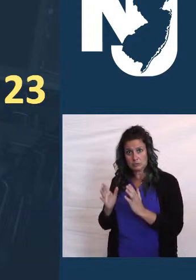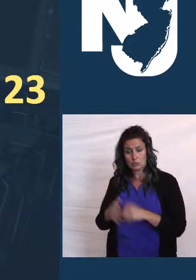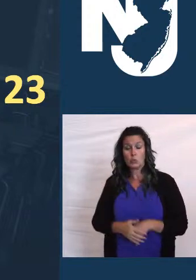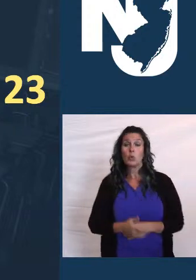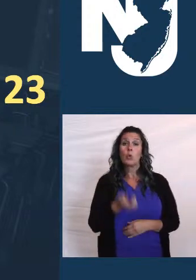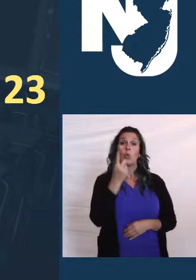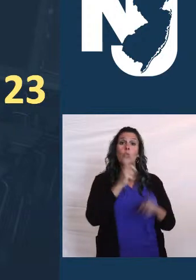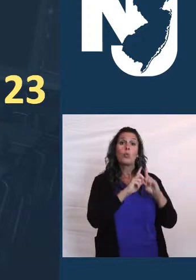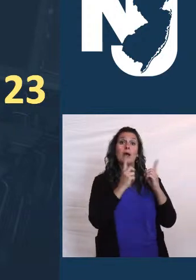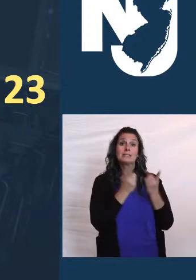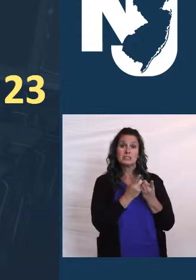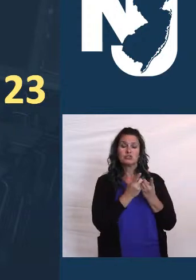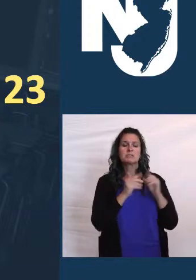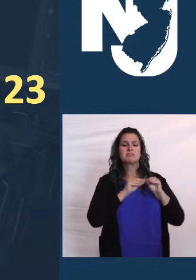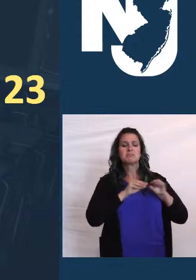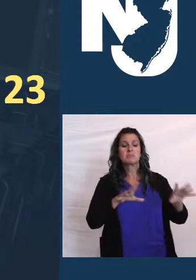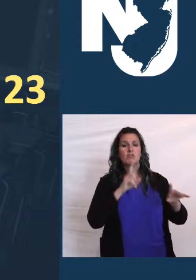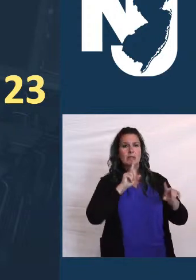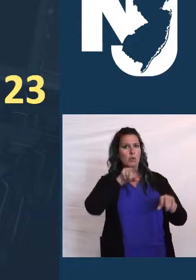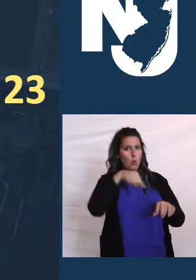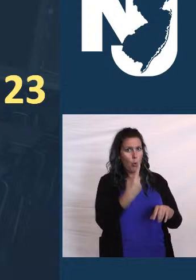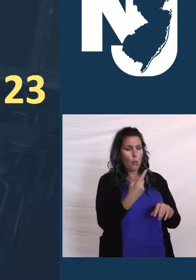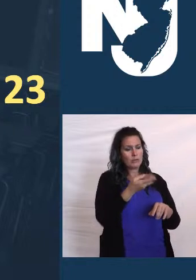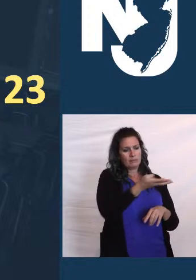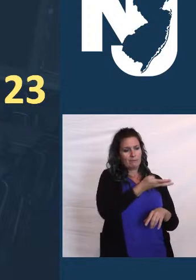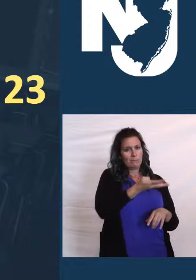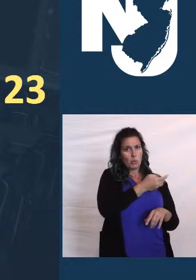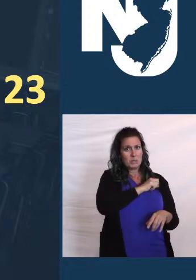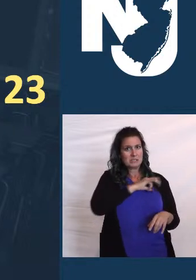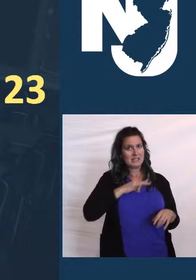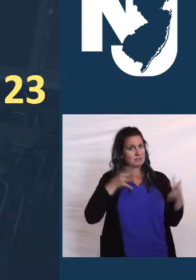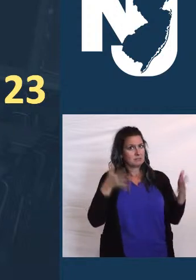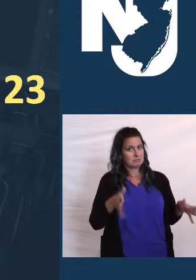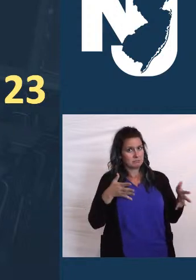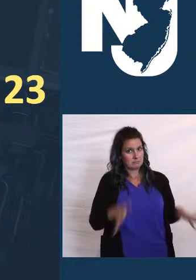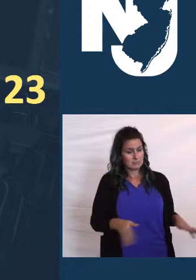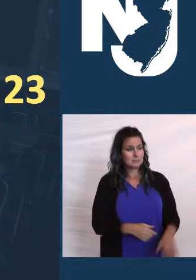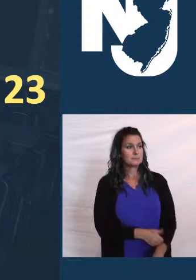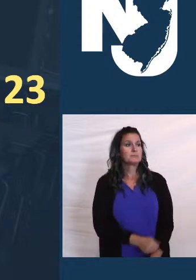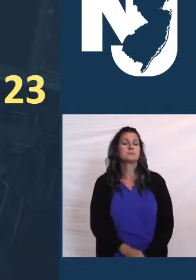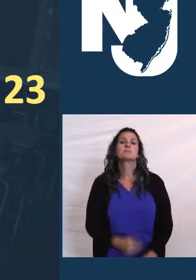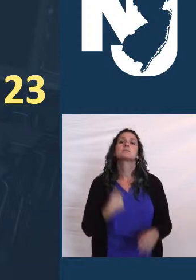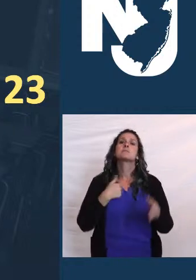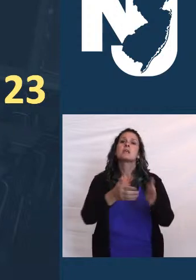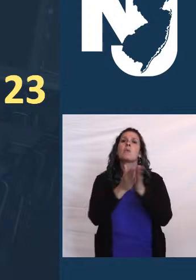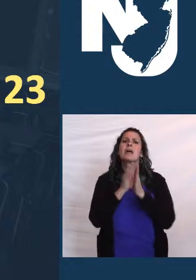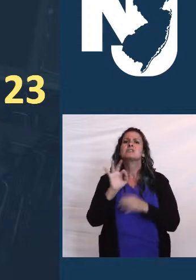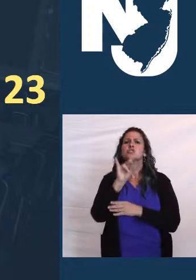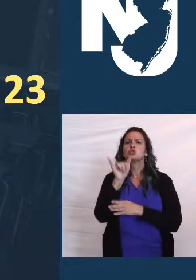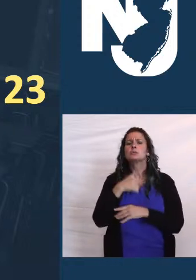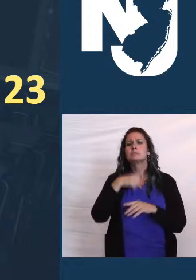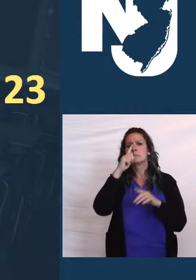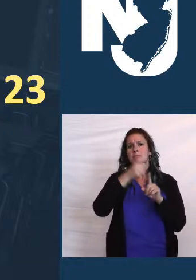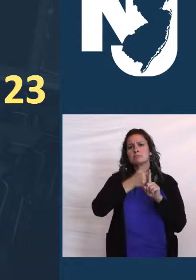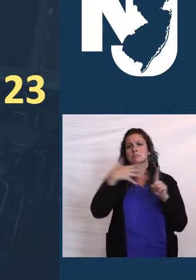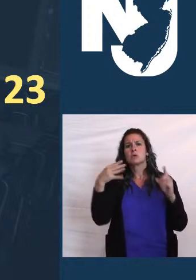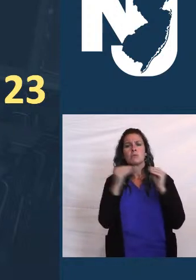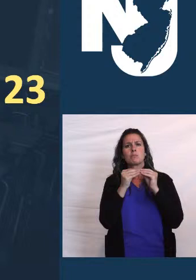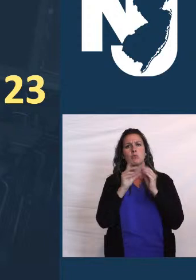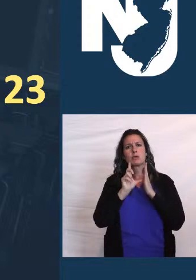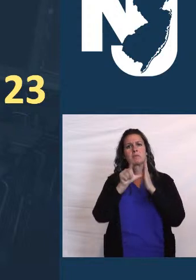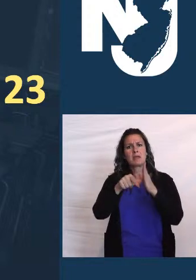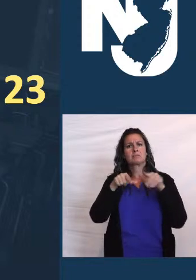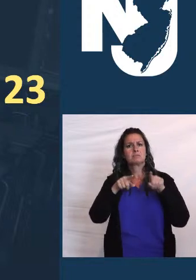where an outbreak has been identified solely among 4 staff members. I'll ask Judy to give a little bit more color on these outbreaks